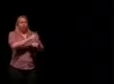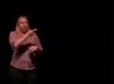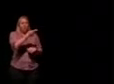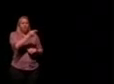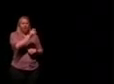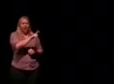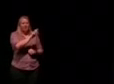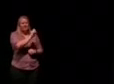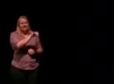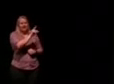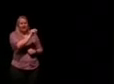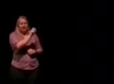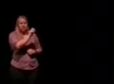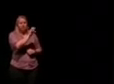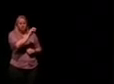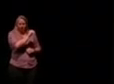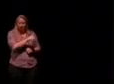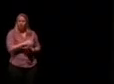.com.